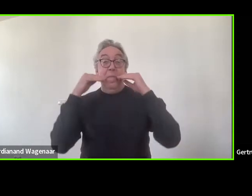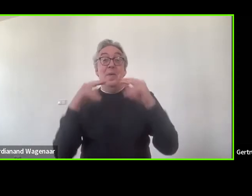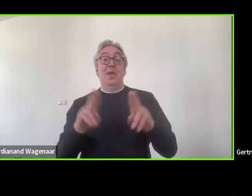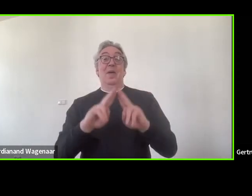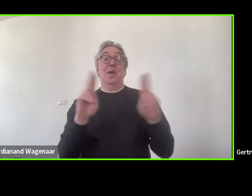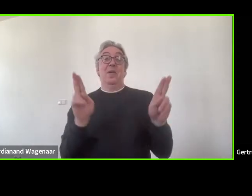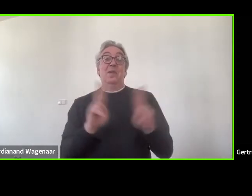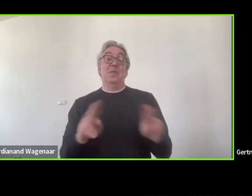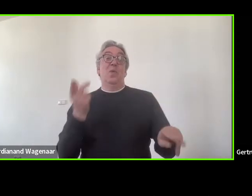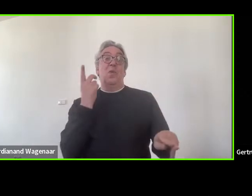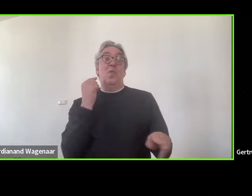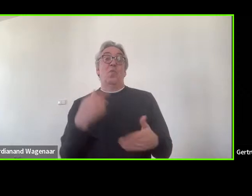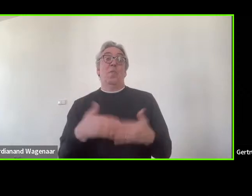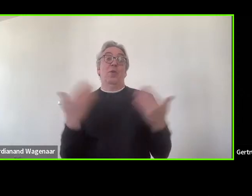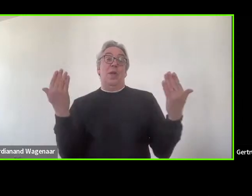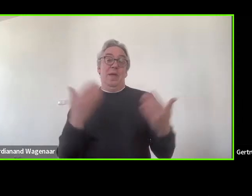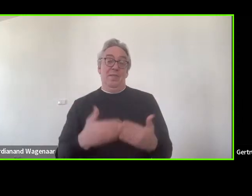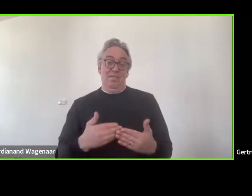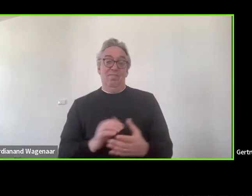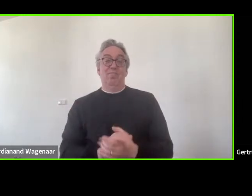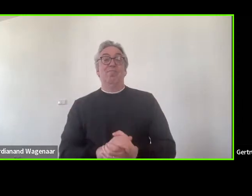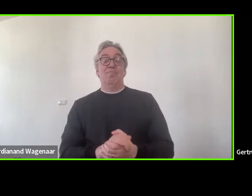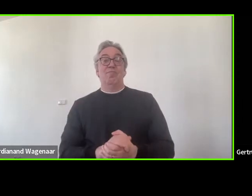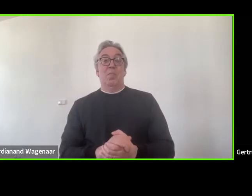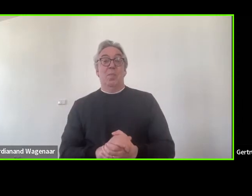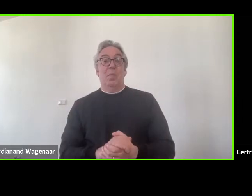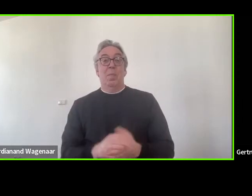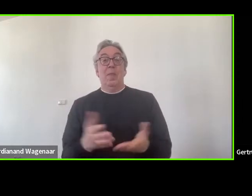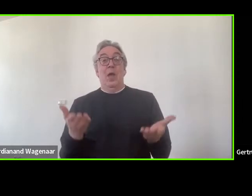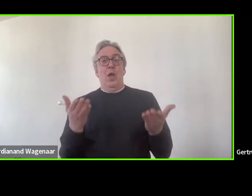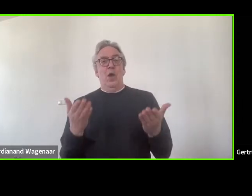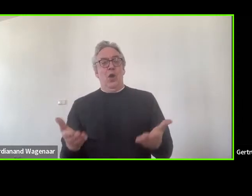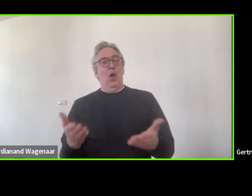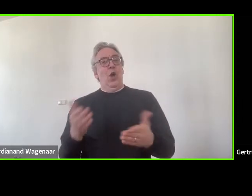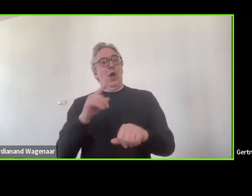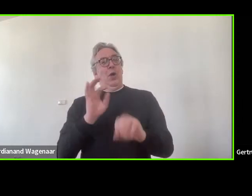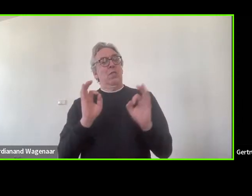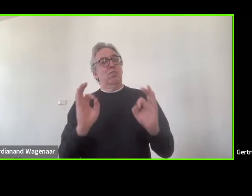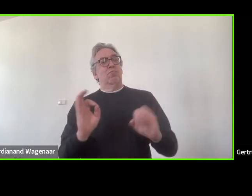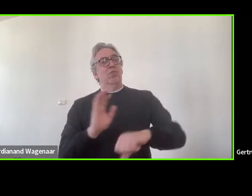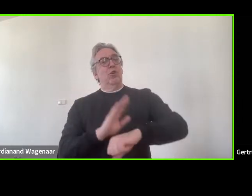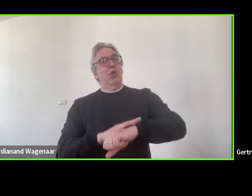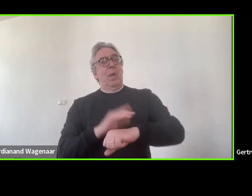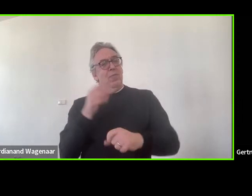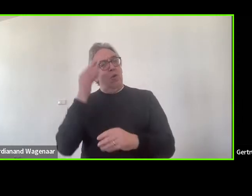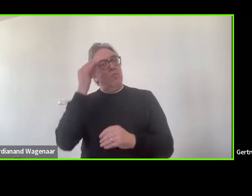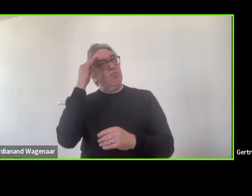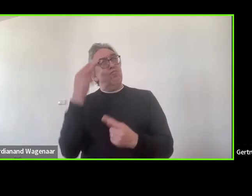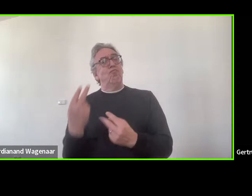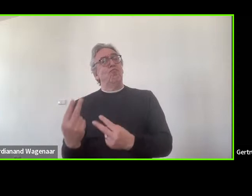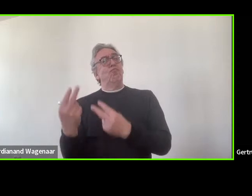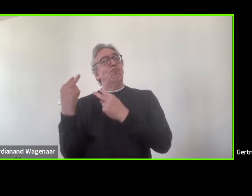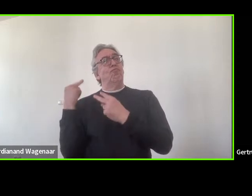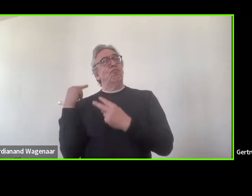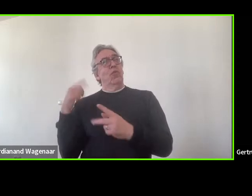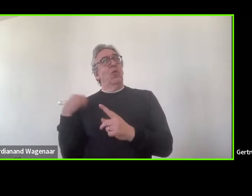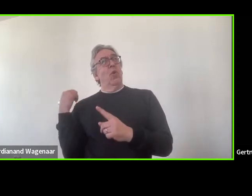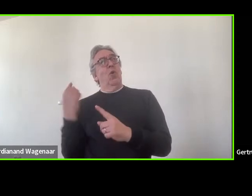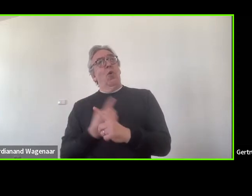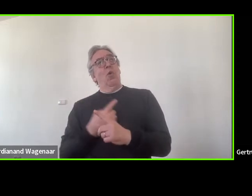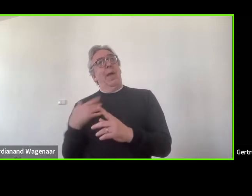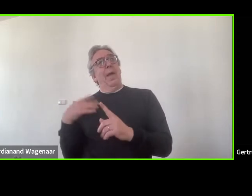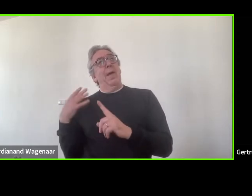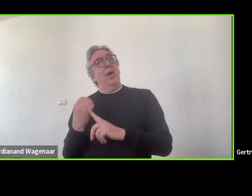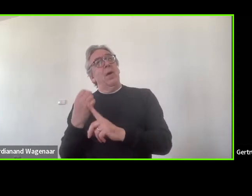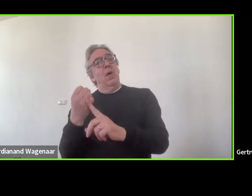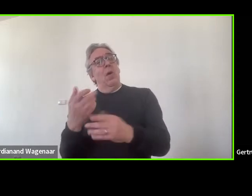International Women's Day. This is a time to reflect how far we have come and what needs to be